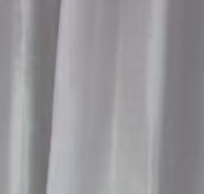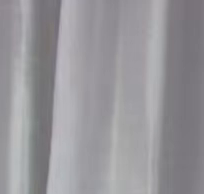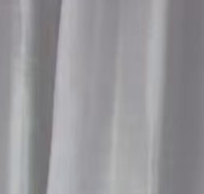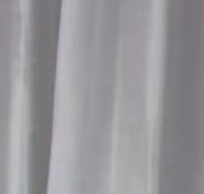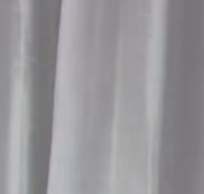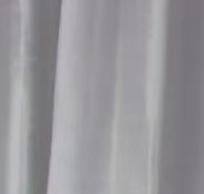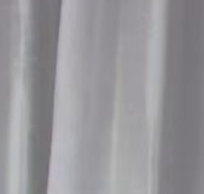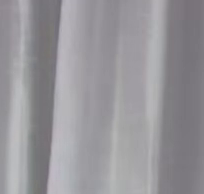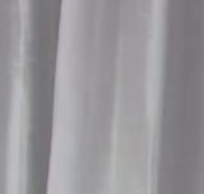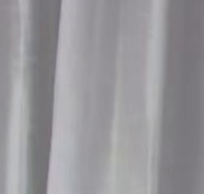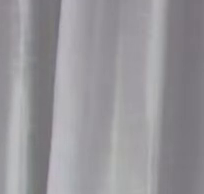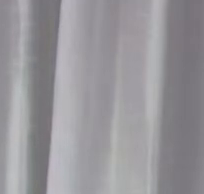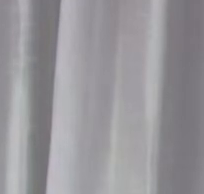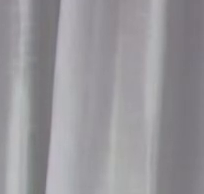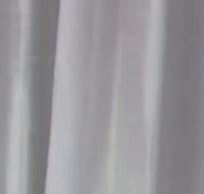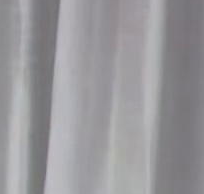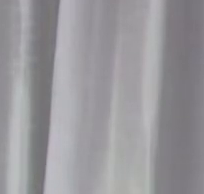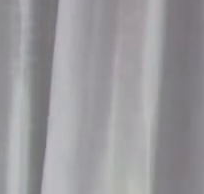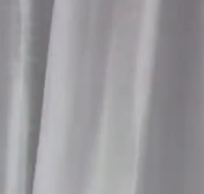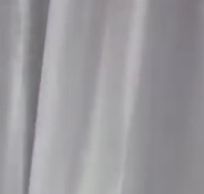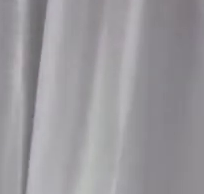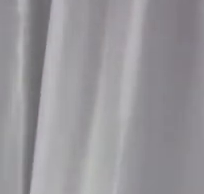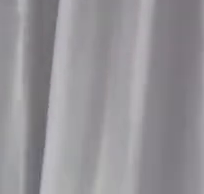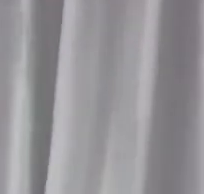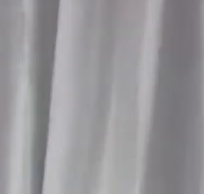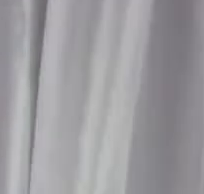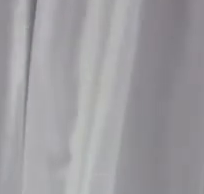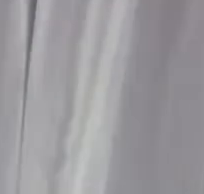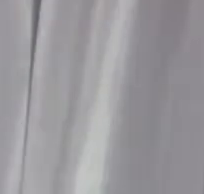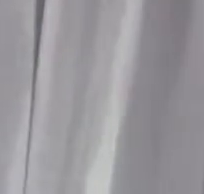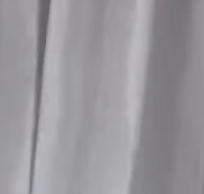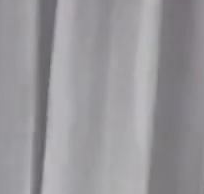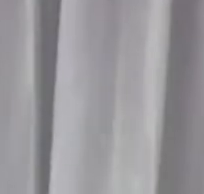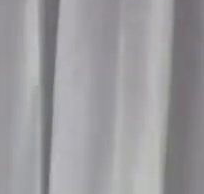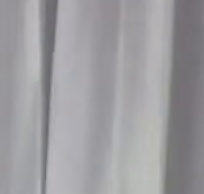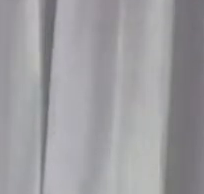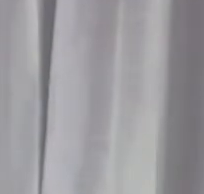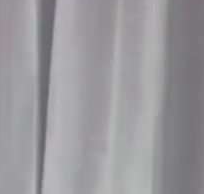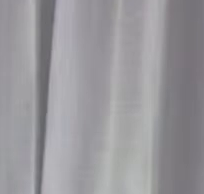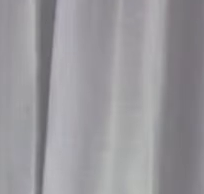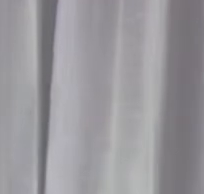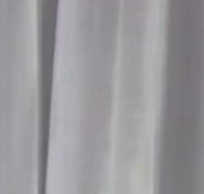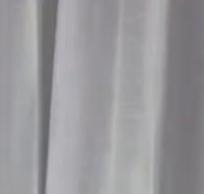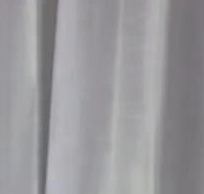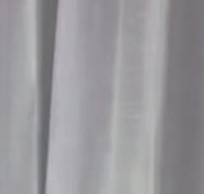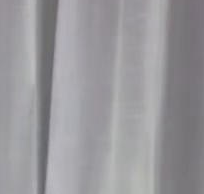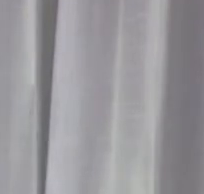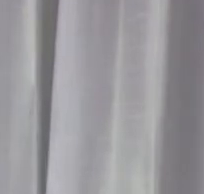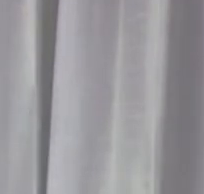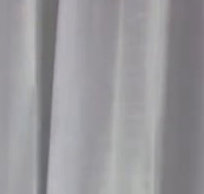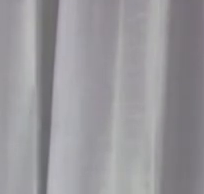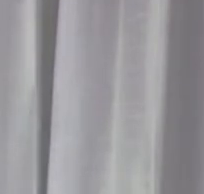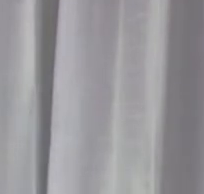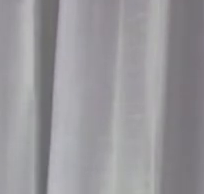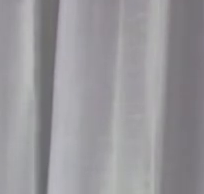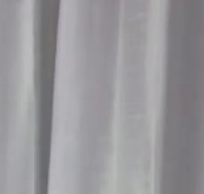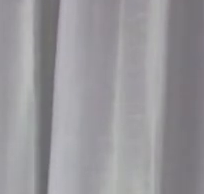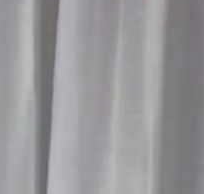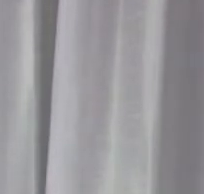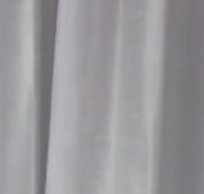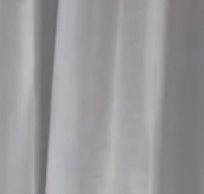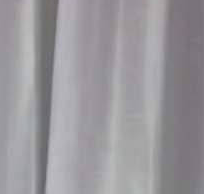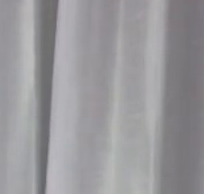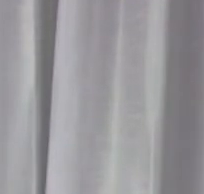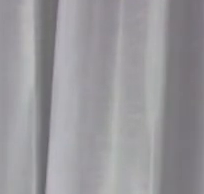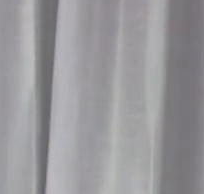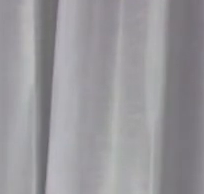was betrayed, denied, abused, accused, but without guilt. He